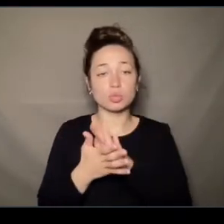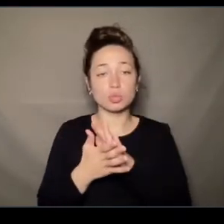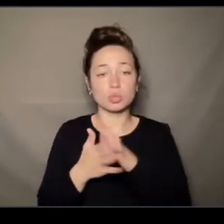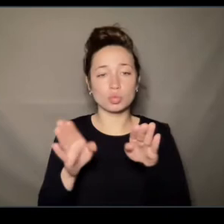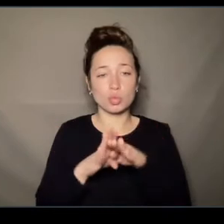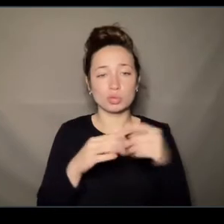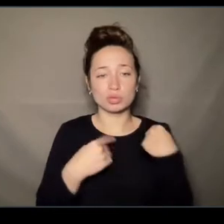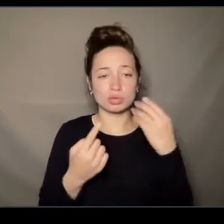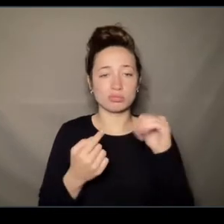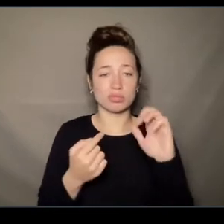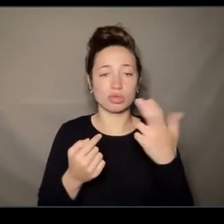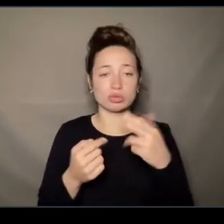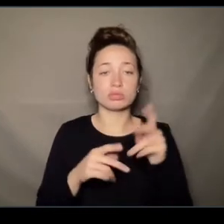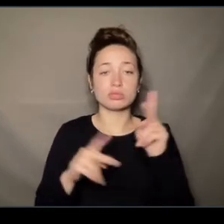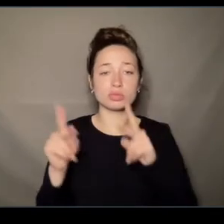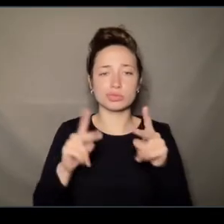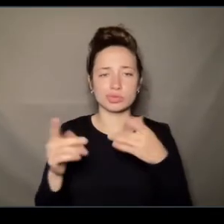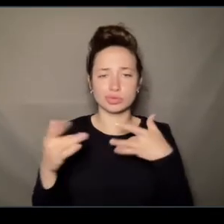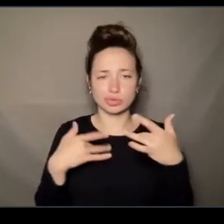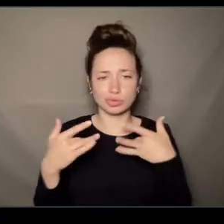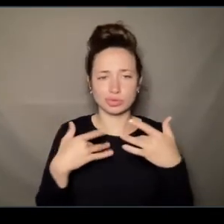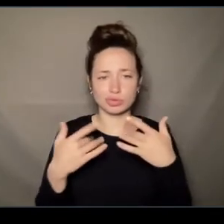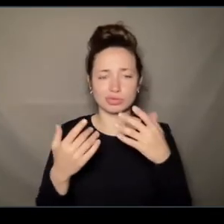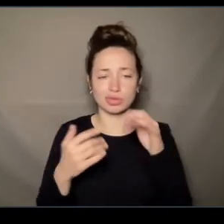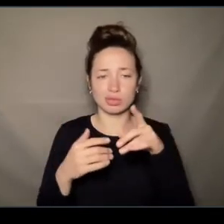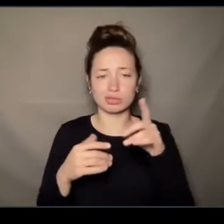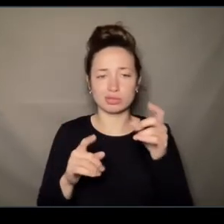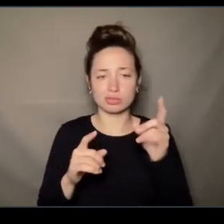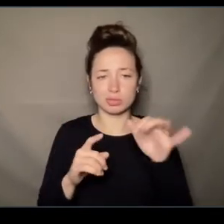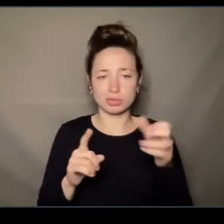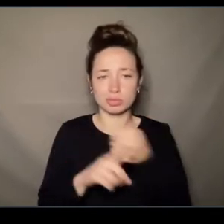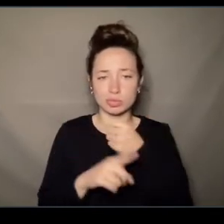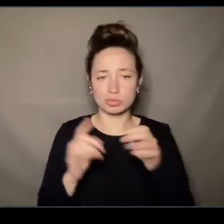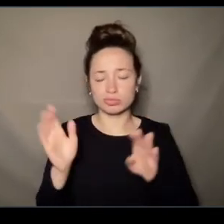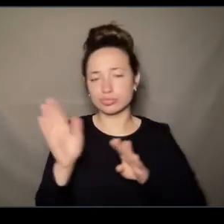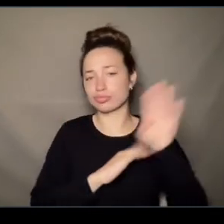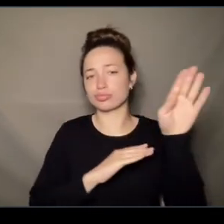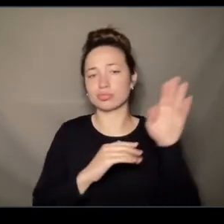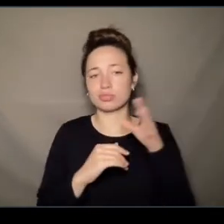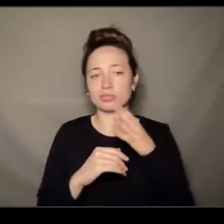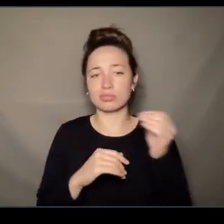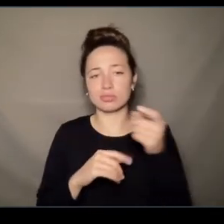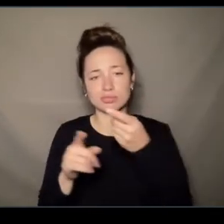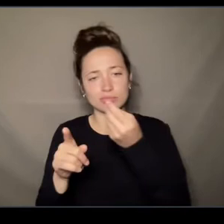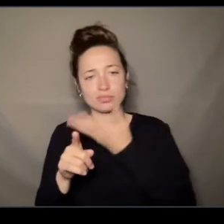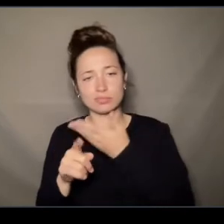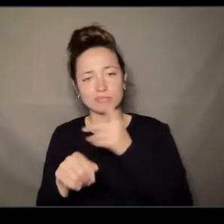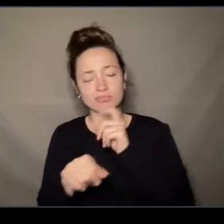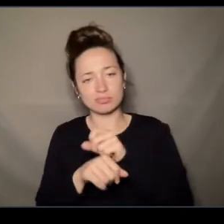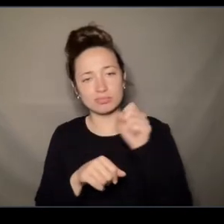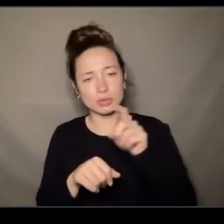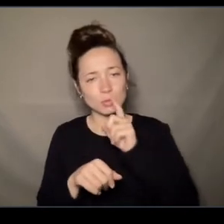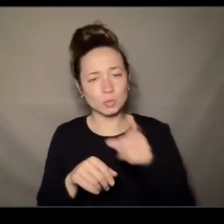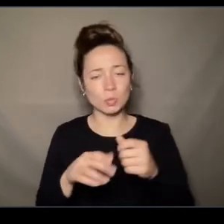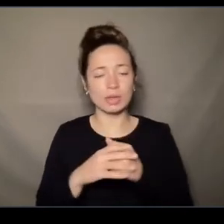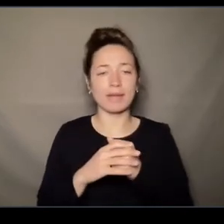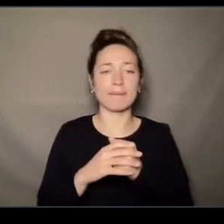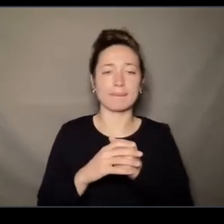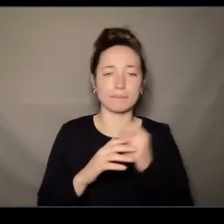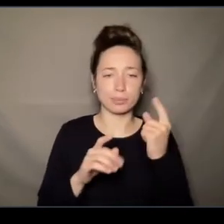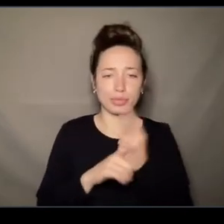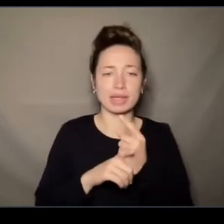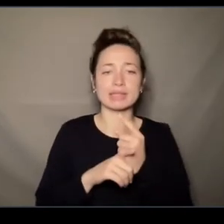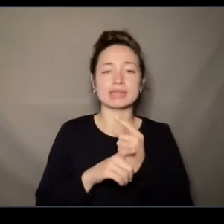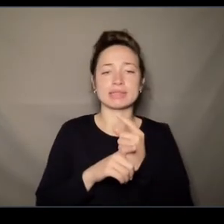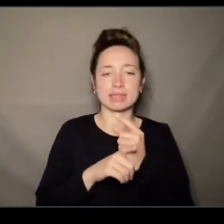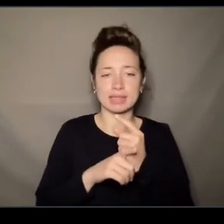closed since March, people have been very concerned that domestic abuse has gone up, and you were telling me that that's true. It has.